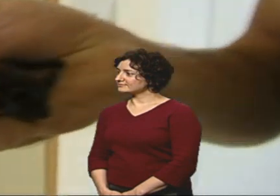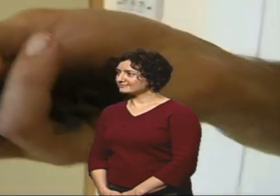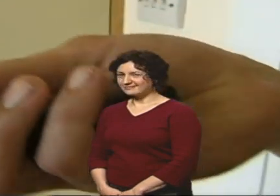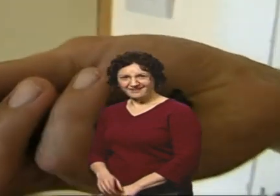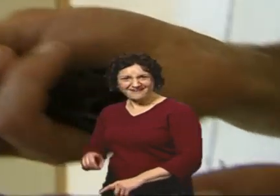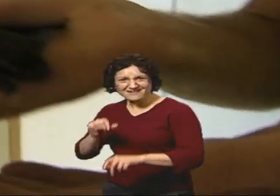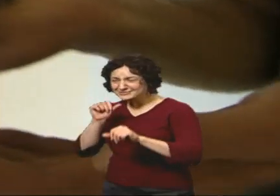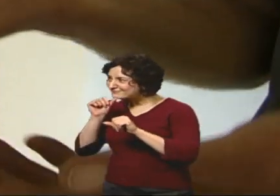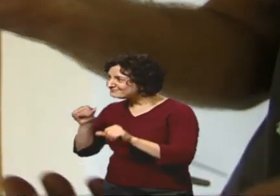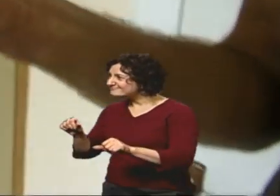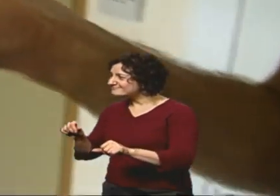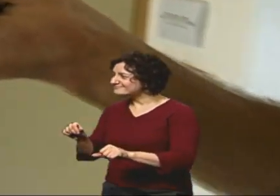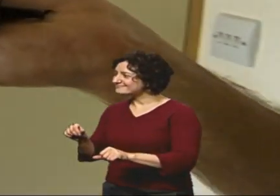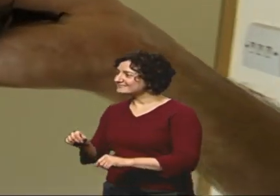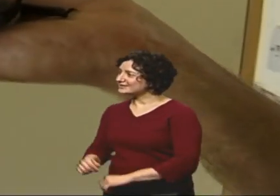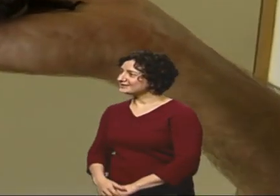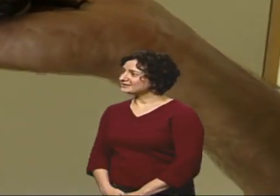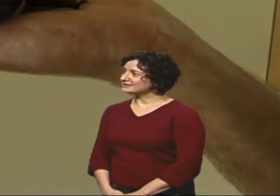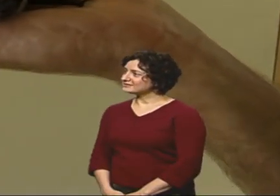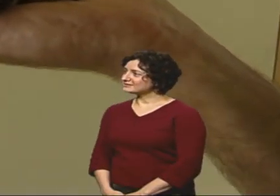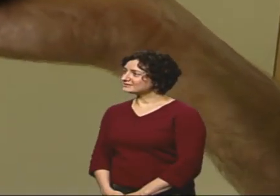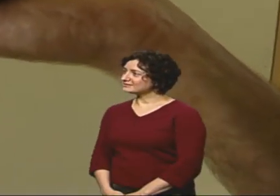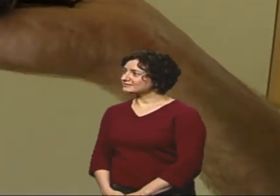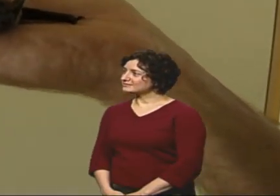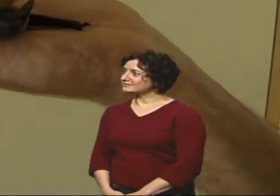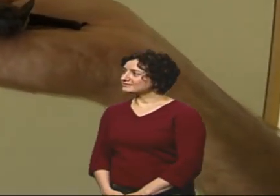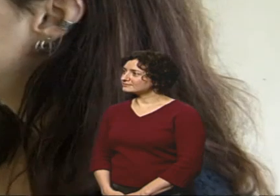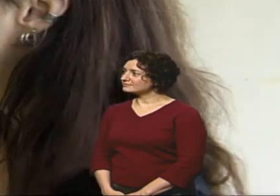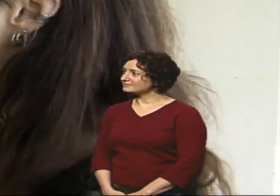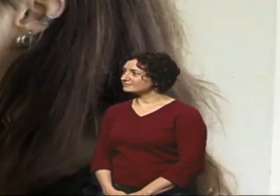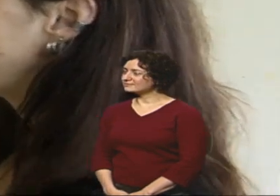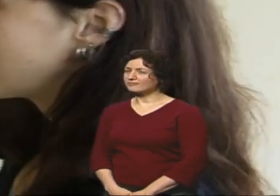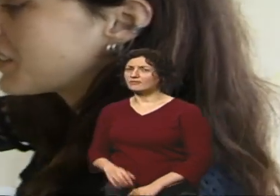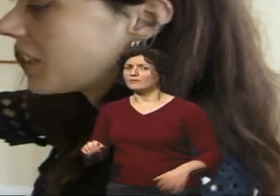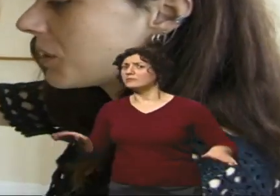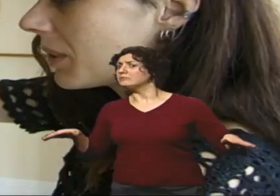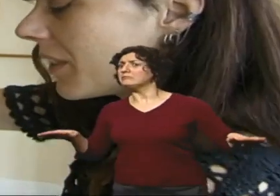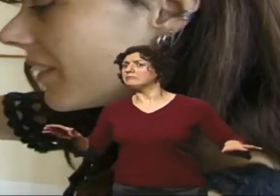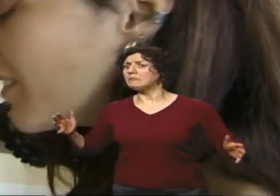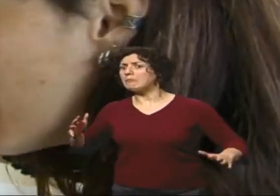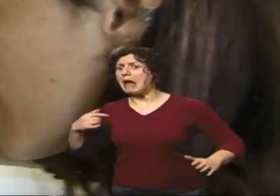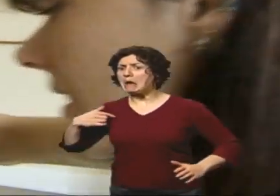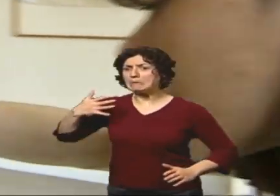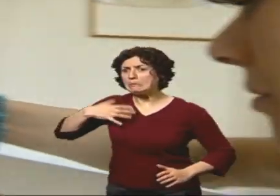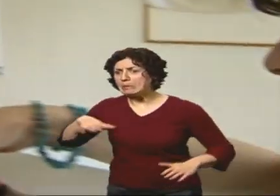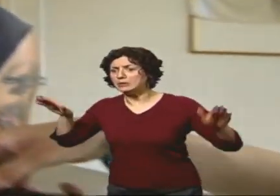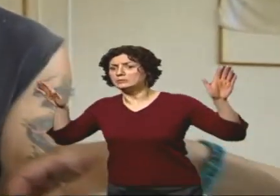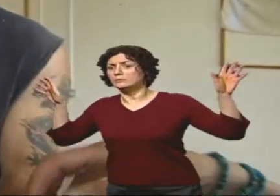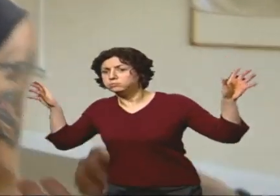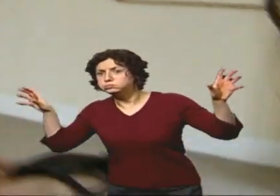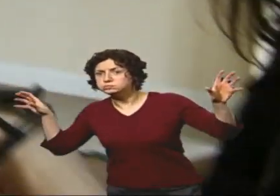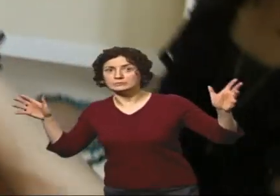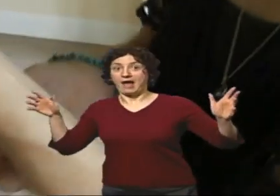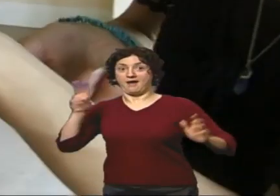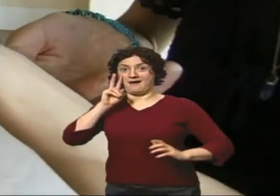It looks like he's taking a shine to you there. We spent lots of time together. Well, as you can see, he's been looking for somewhere